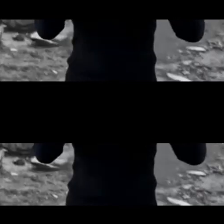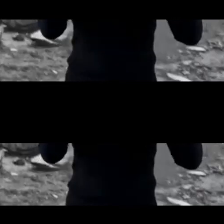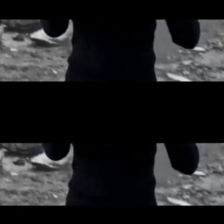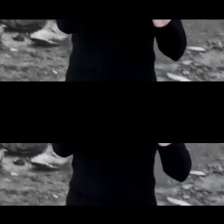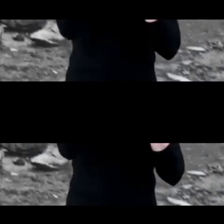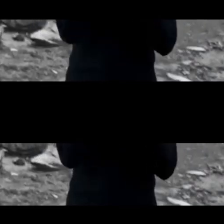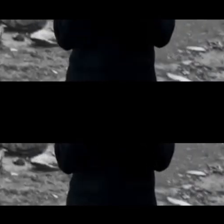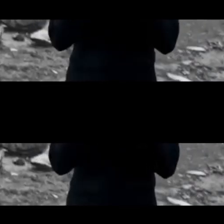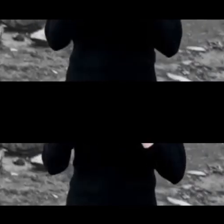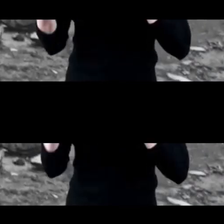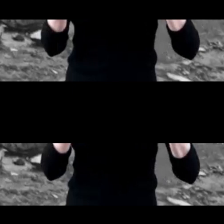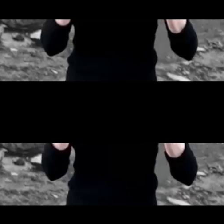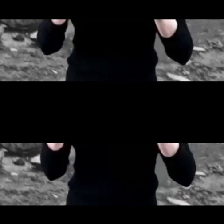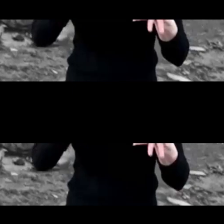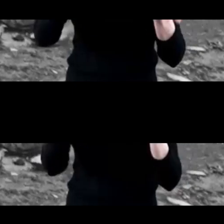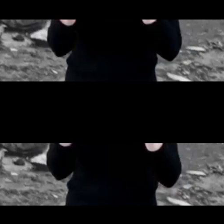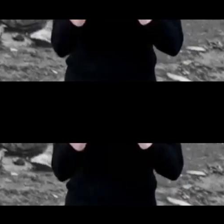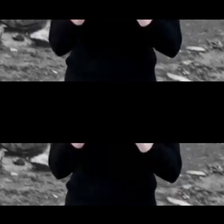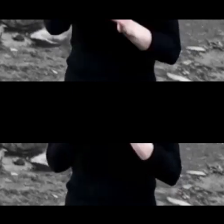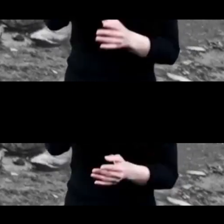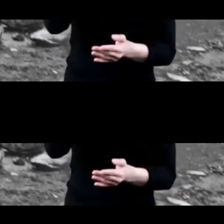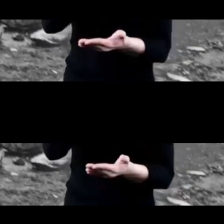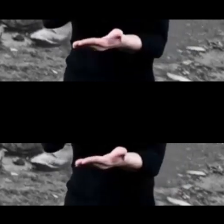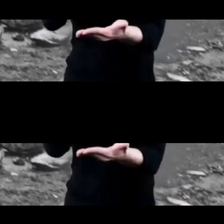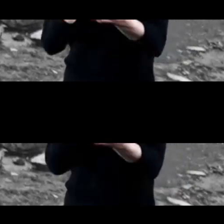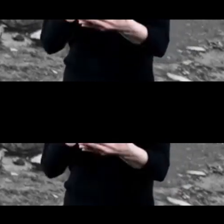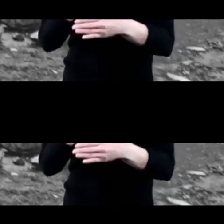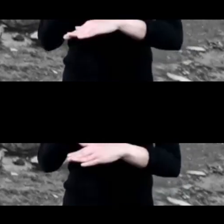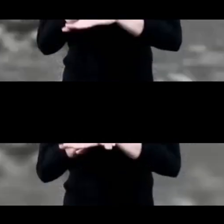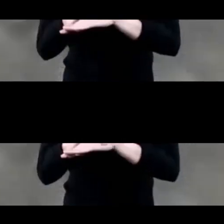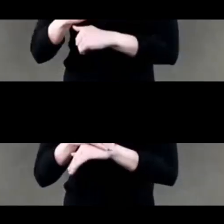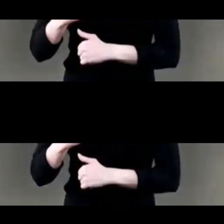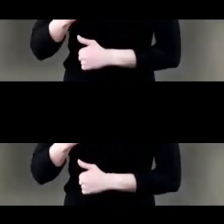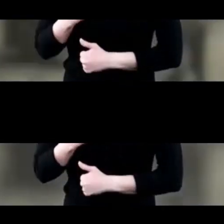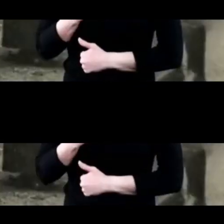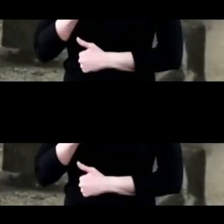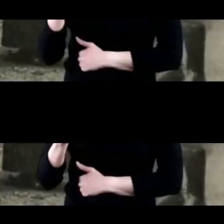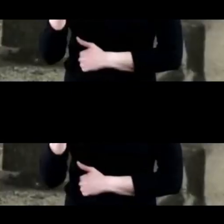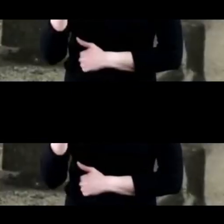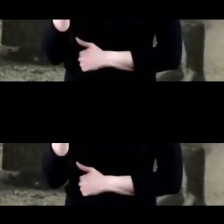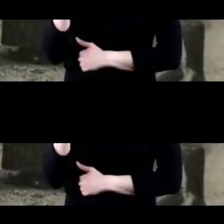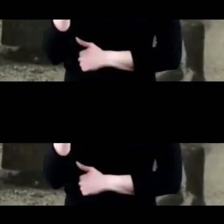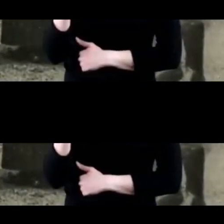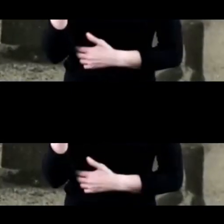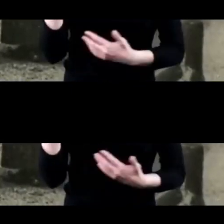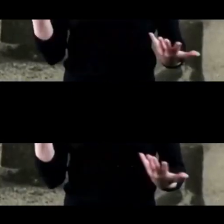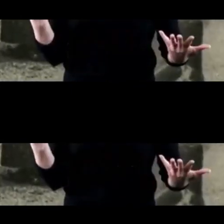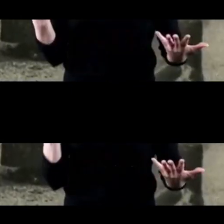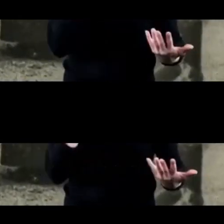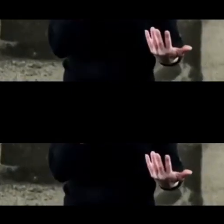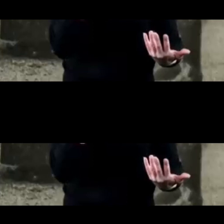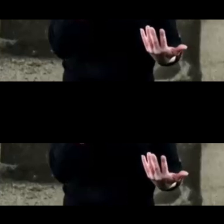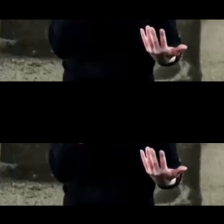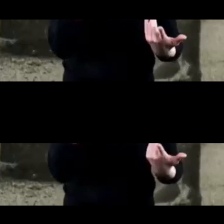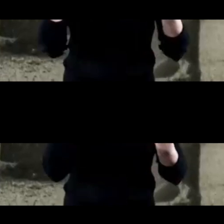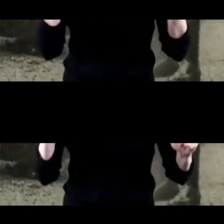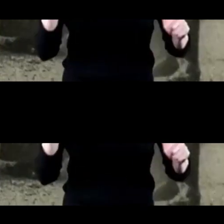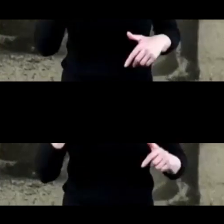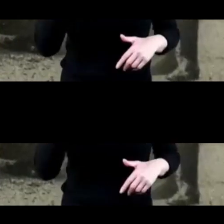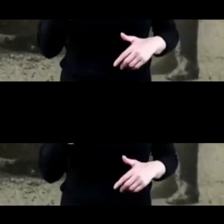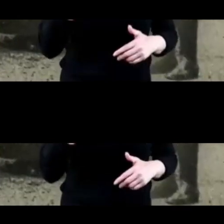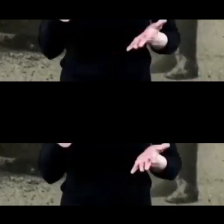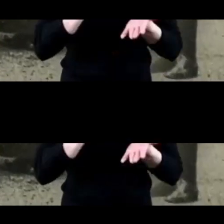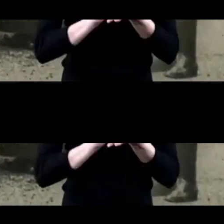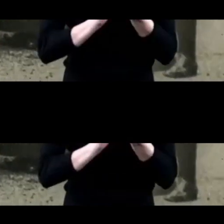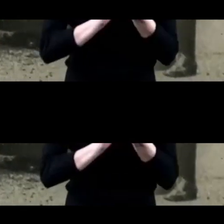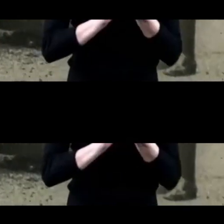or suffering of 60,000 British troops. Along with the massive human injury,